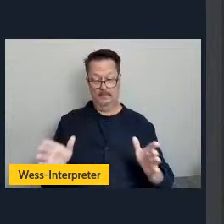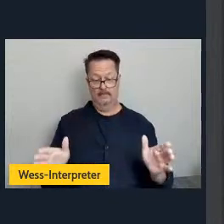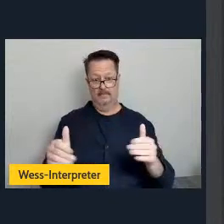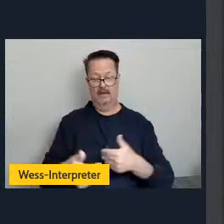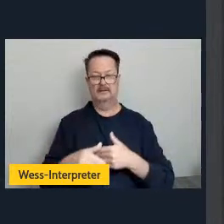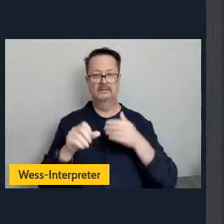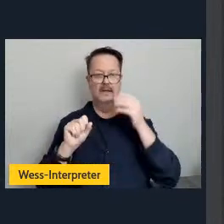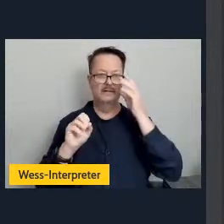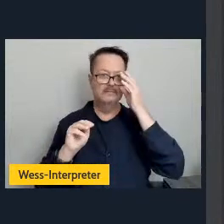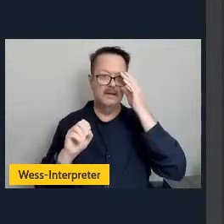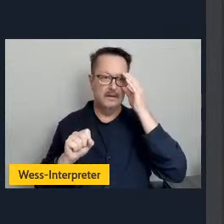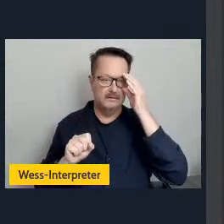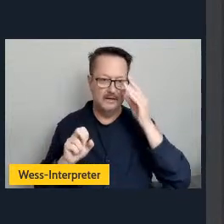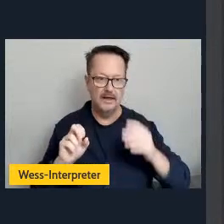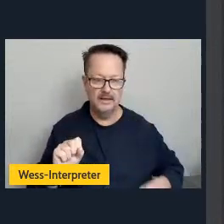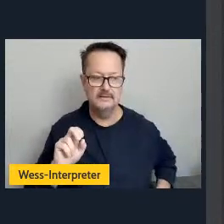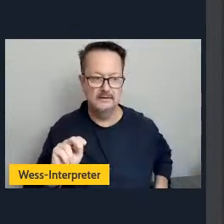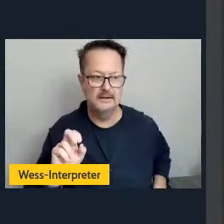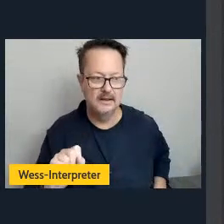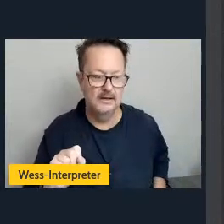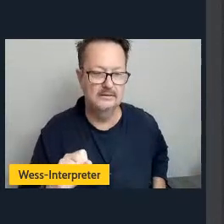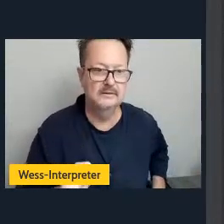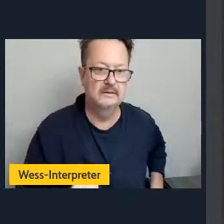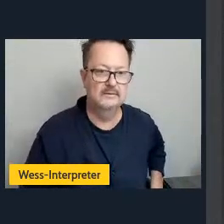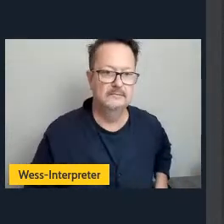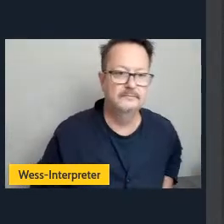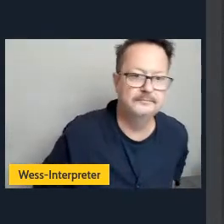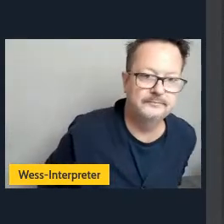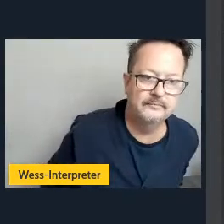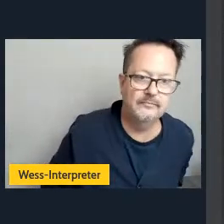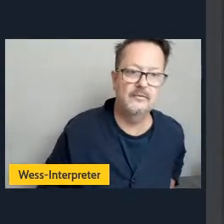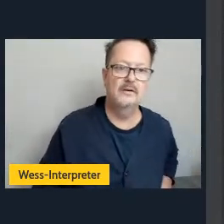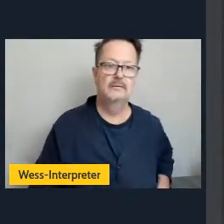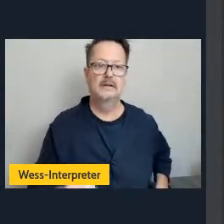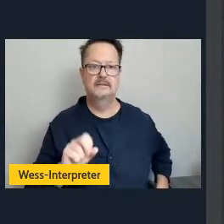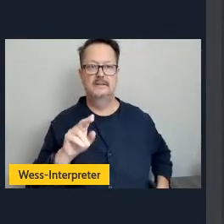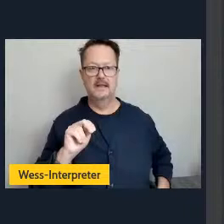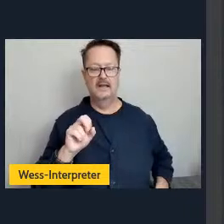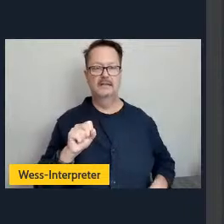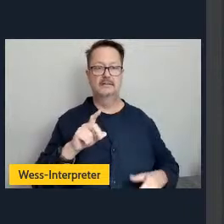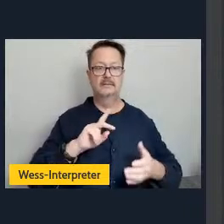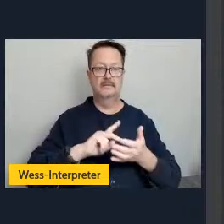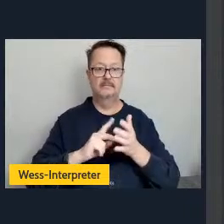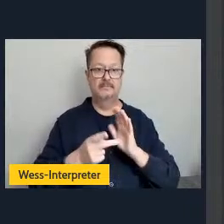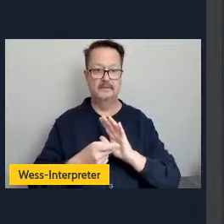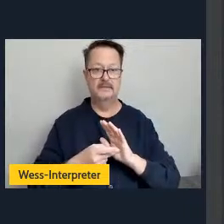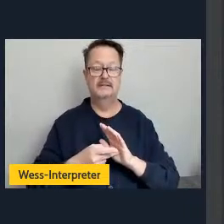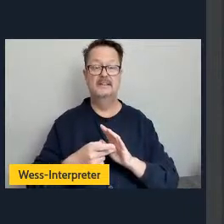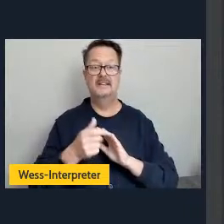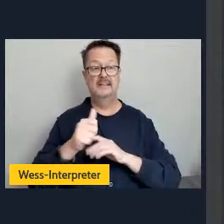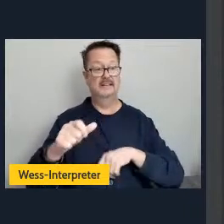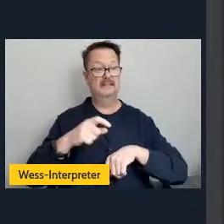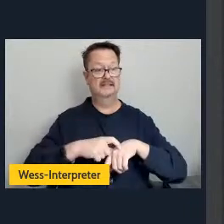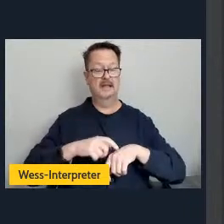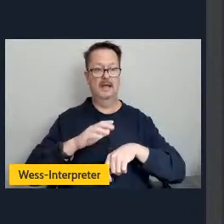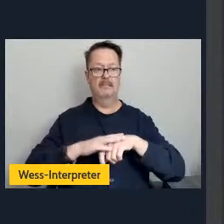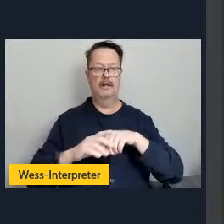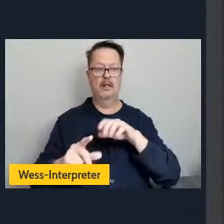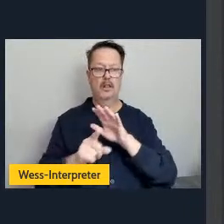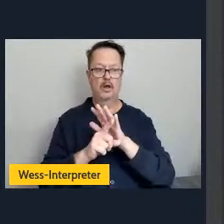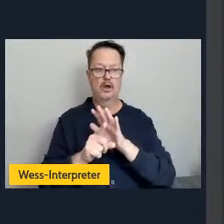SNS alarm action strategy, which means that whenever an alarm gets